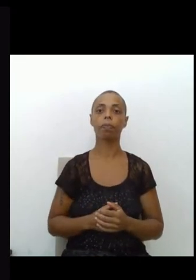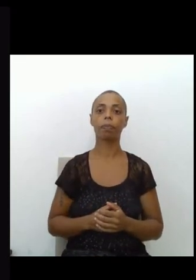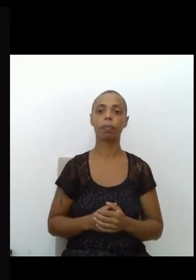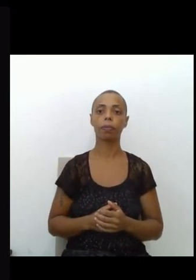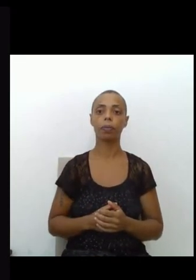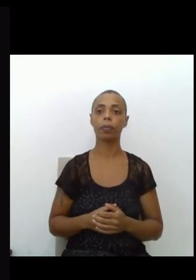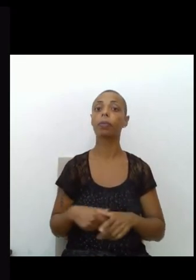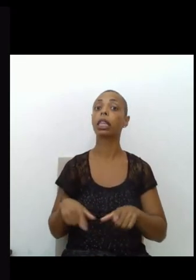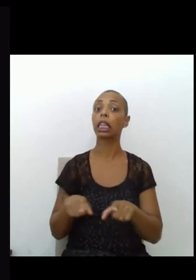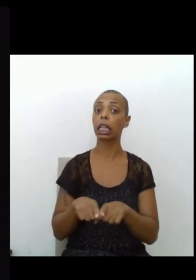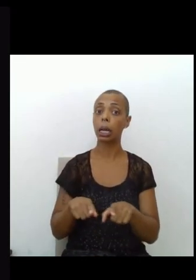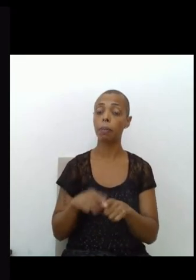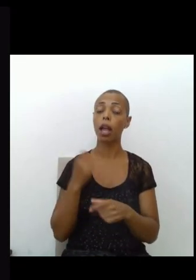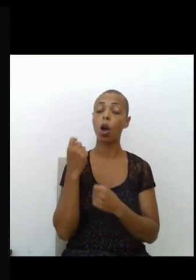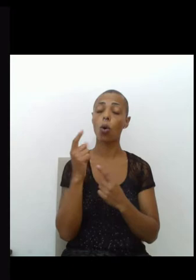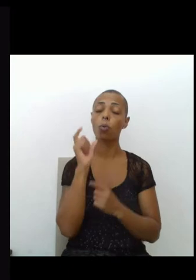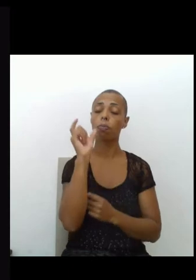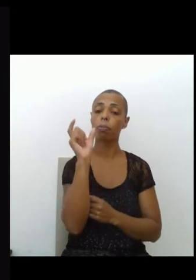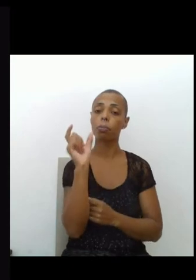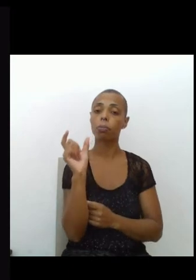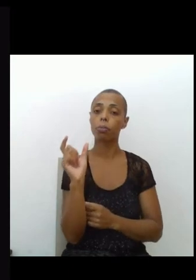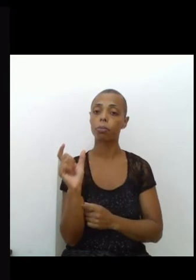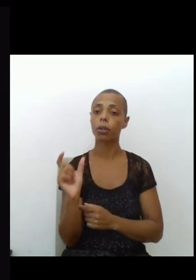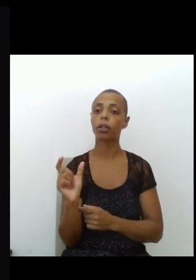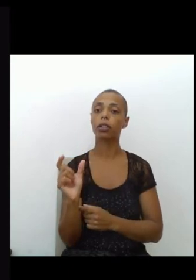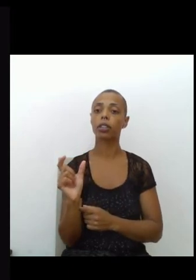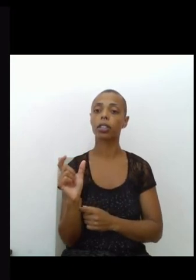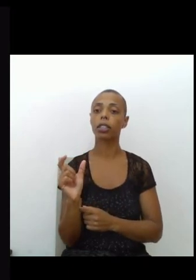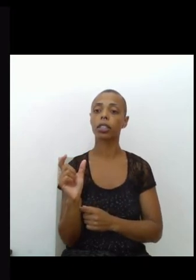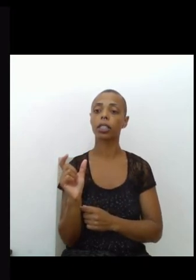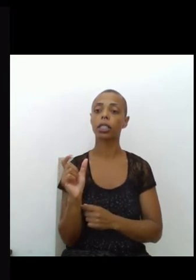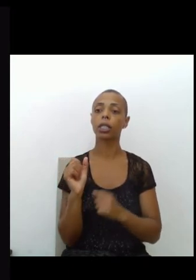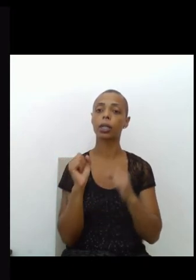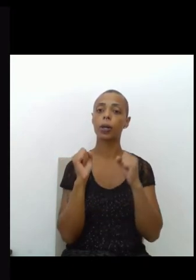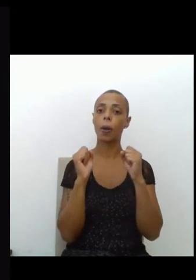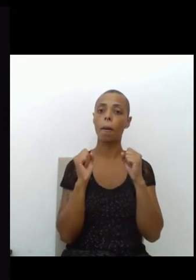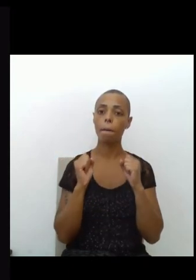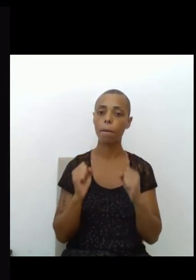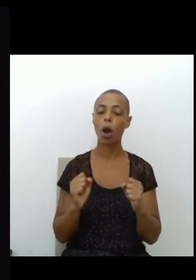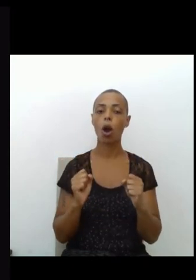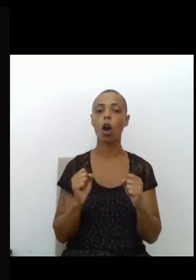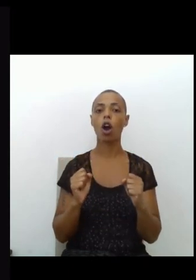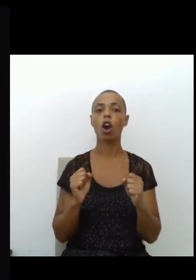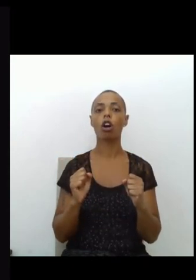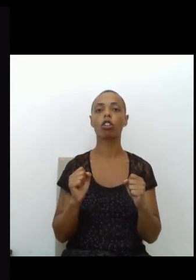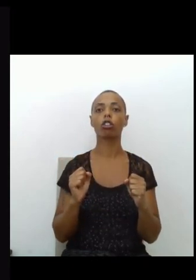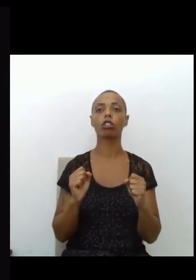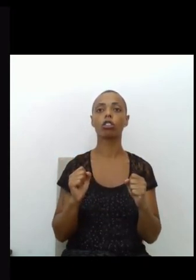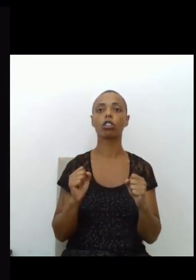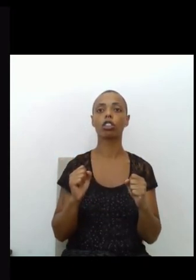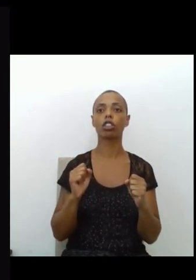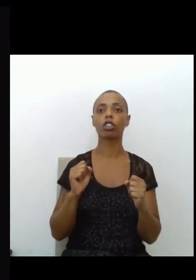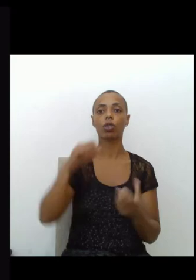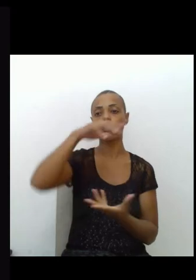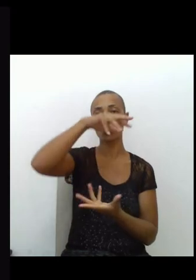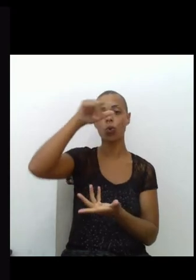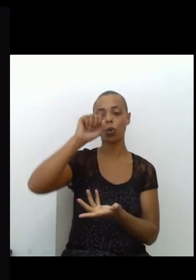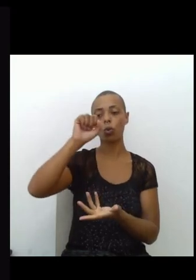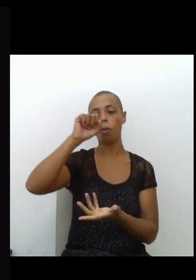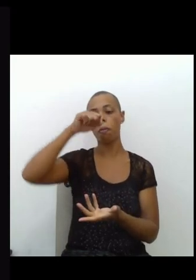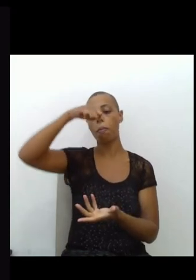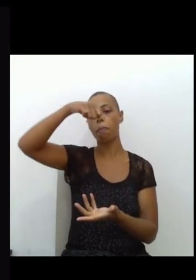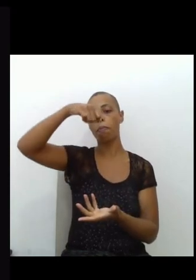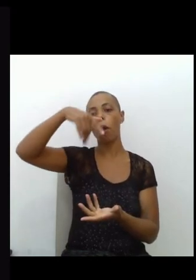uh travel particularly from the global South into uh into the North